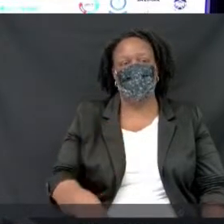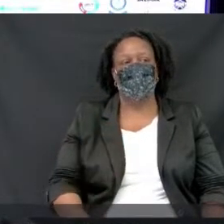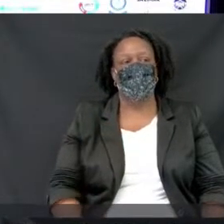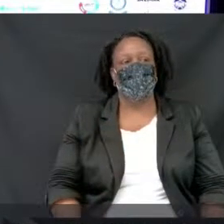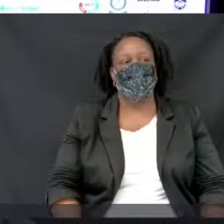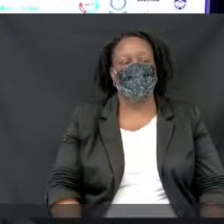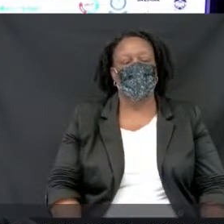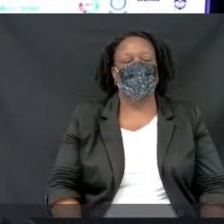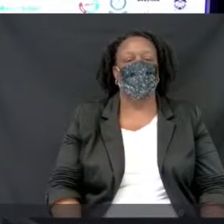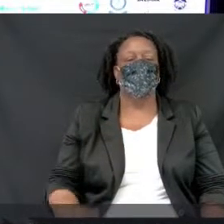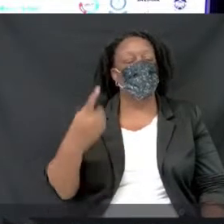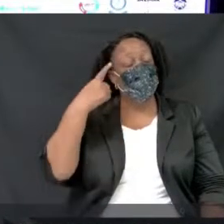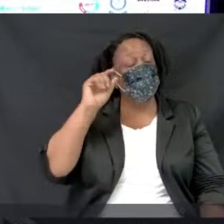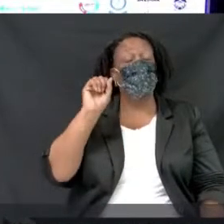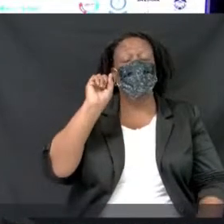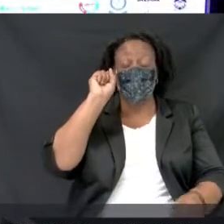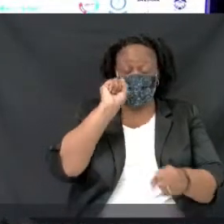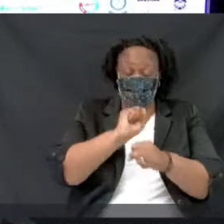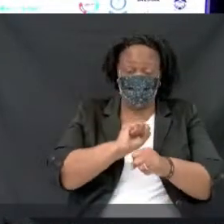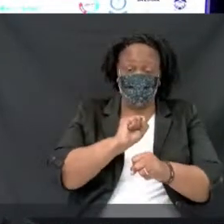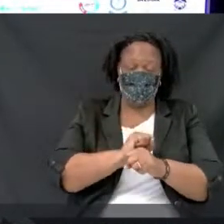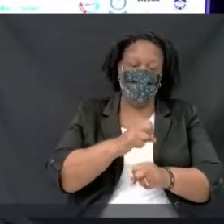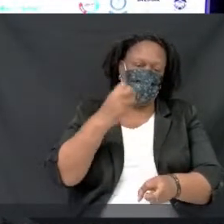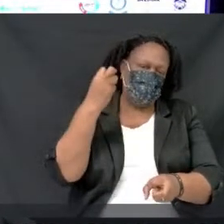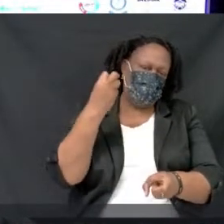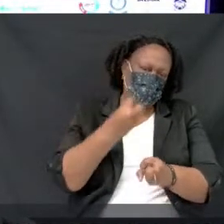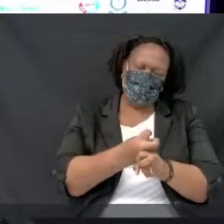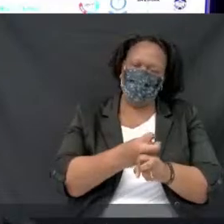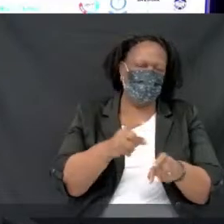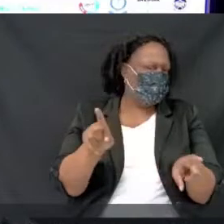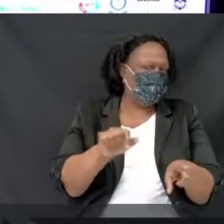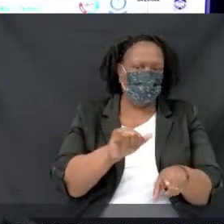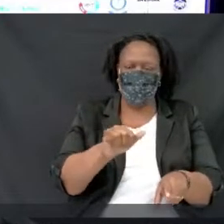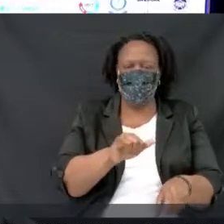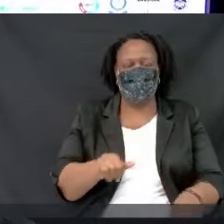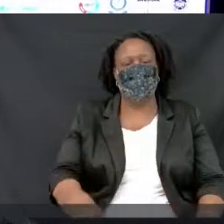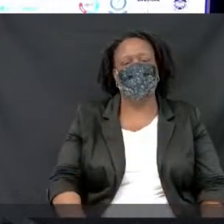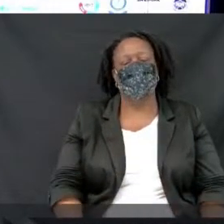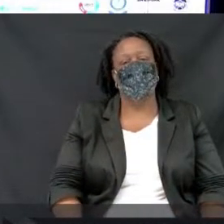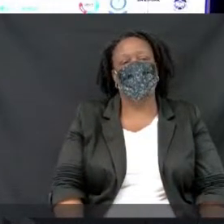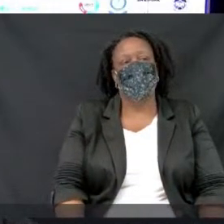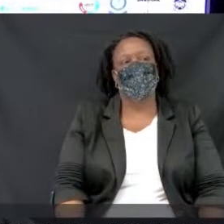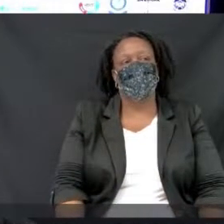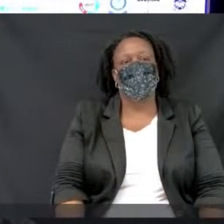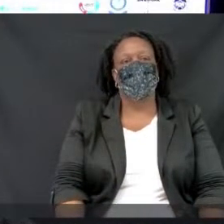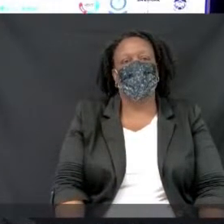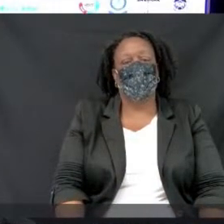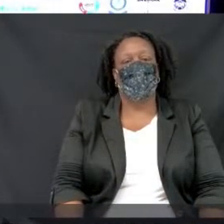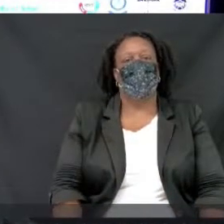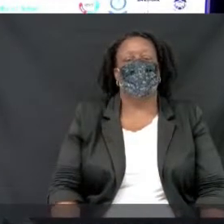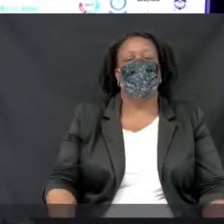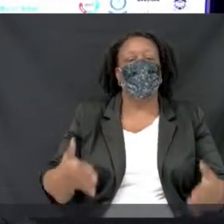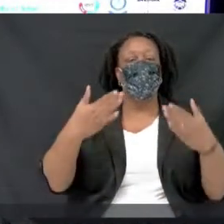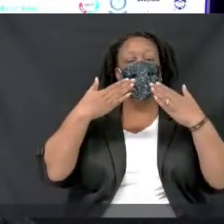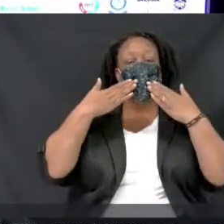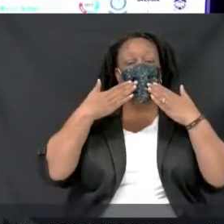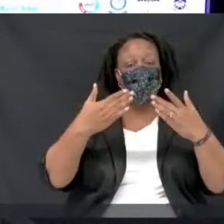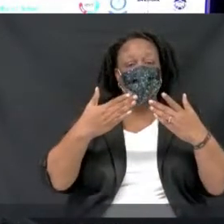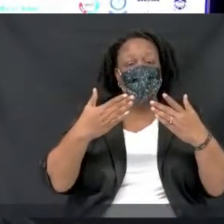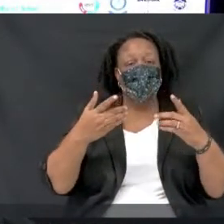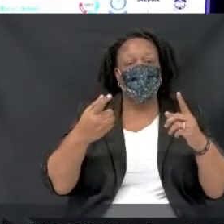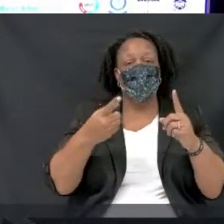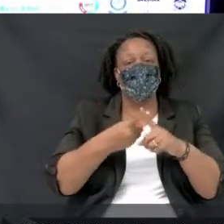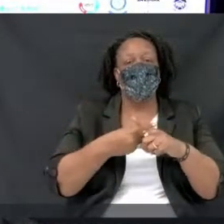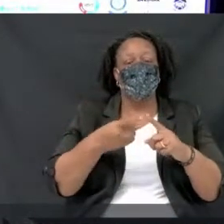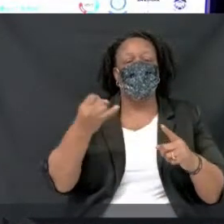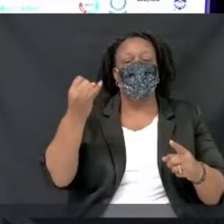the bucket compared to, you know, her dedication and the work that she does. We thank